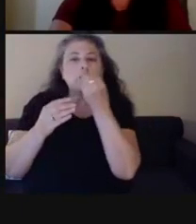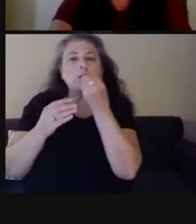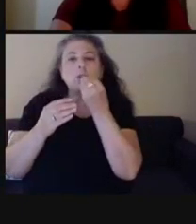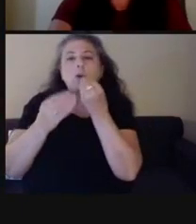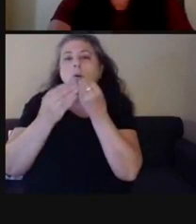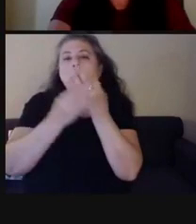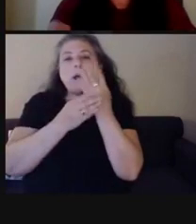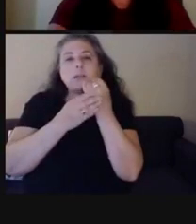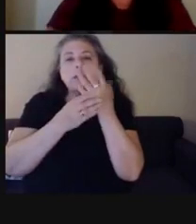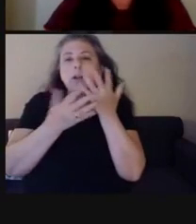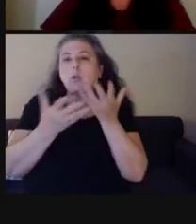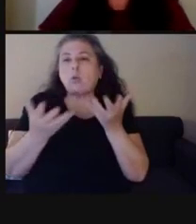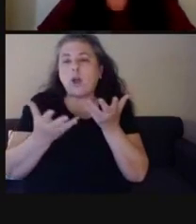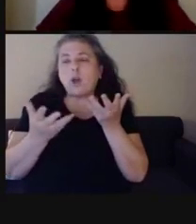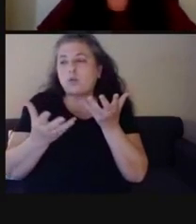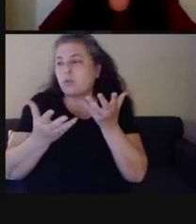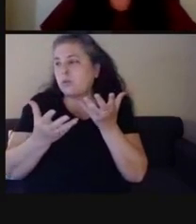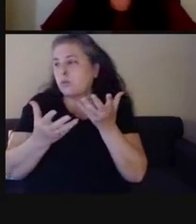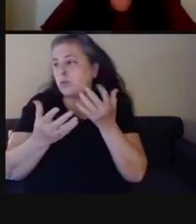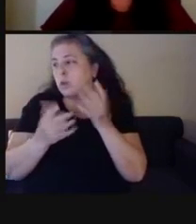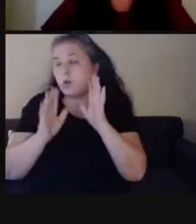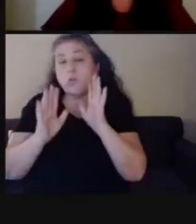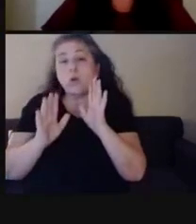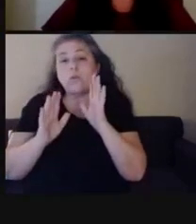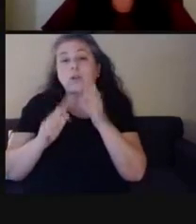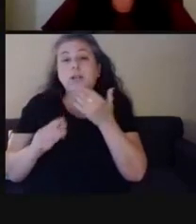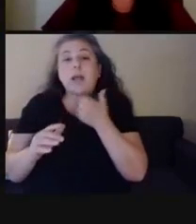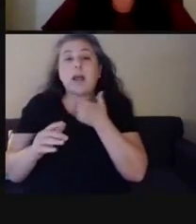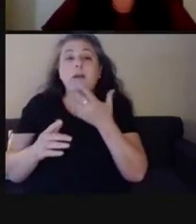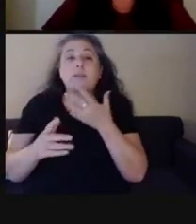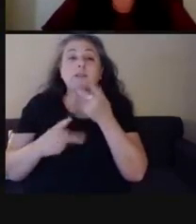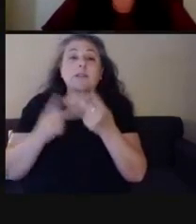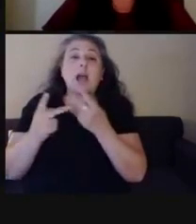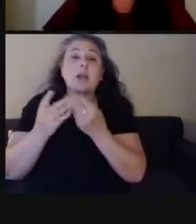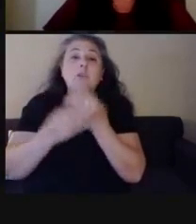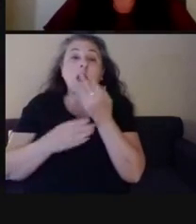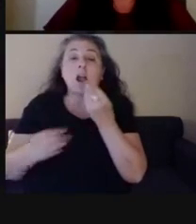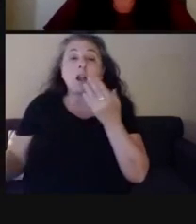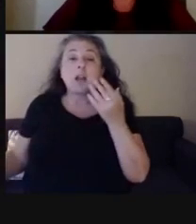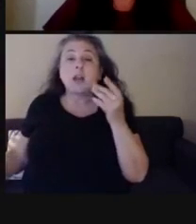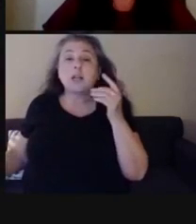around. And it's wonderful to have this type of garden as